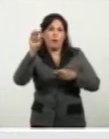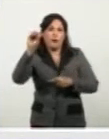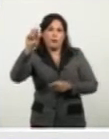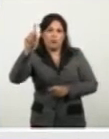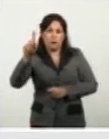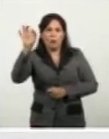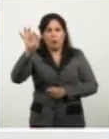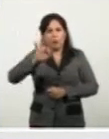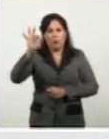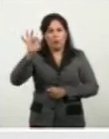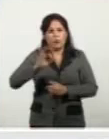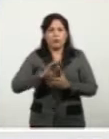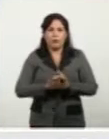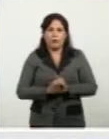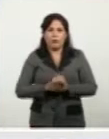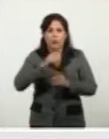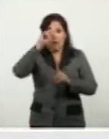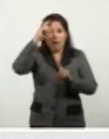per